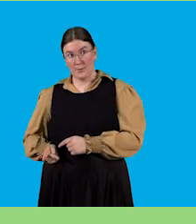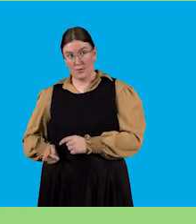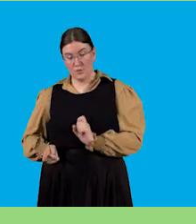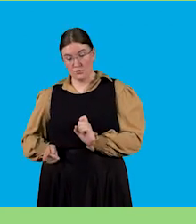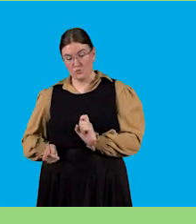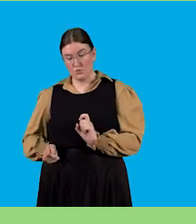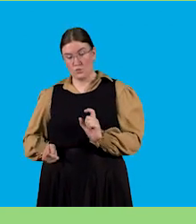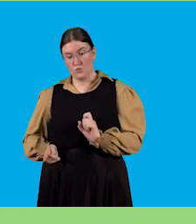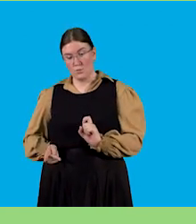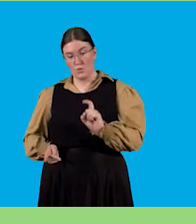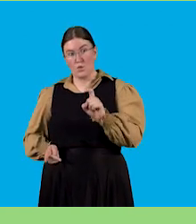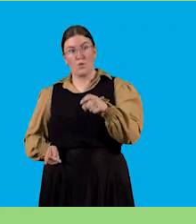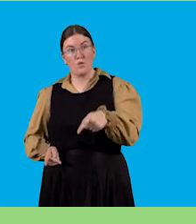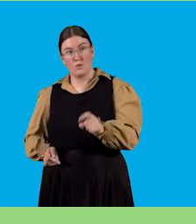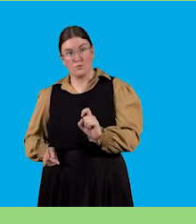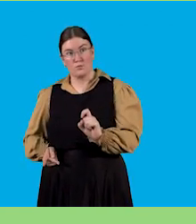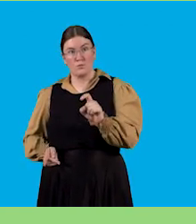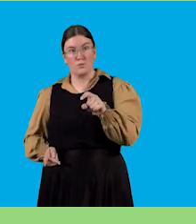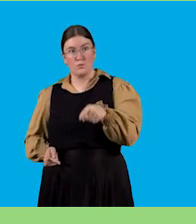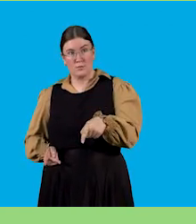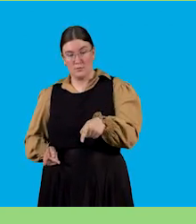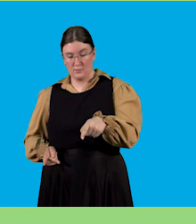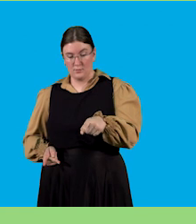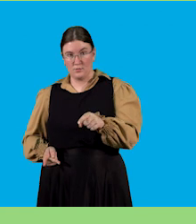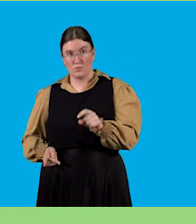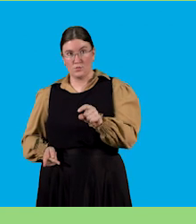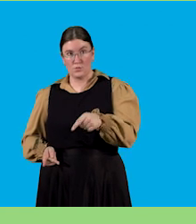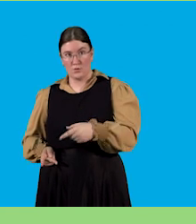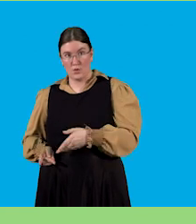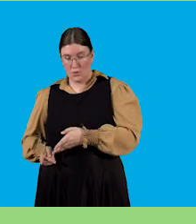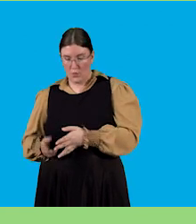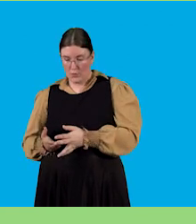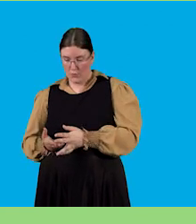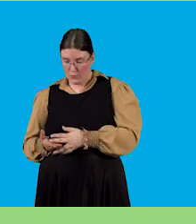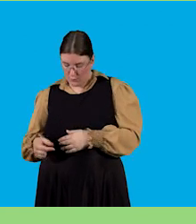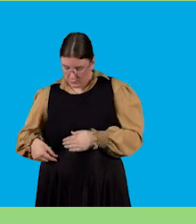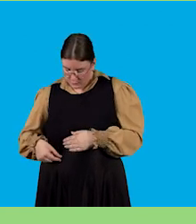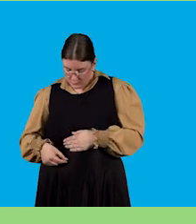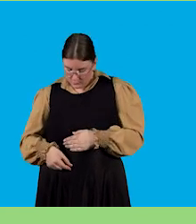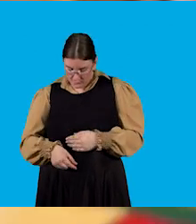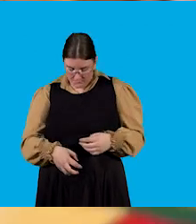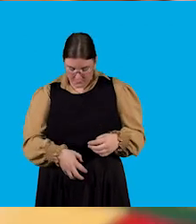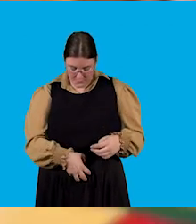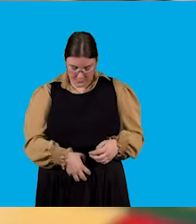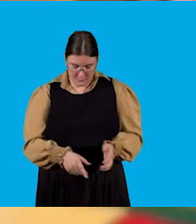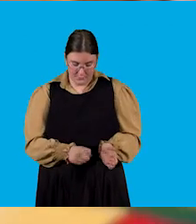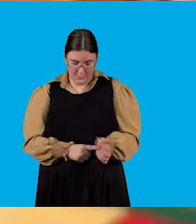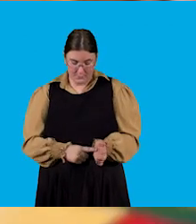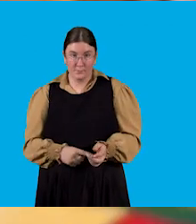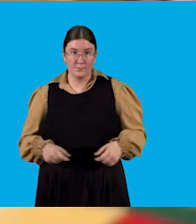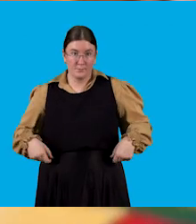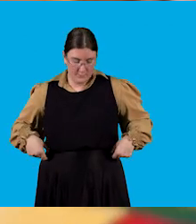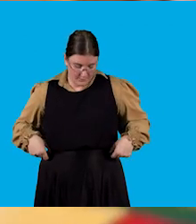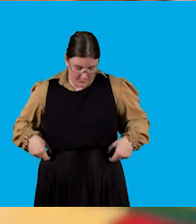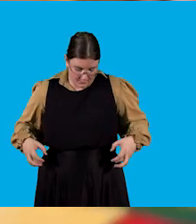liquid urine through the ureters. Remember, we said that the ureters are connected to the two kidneys,